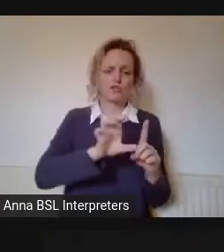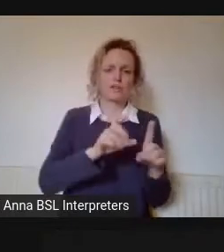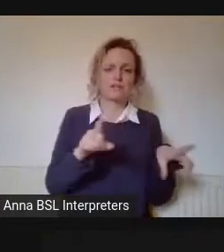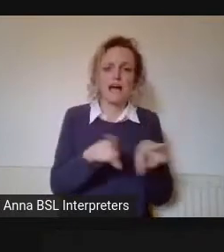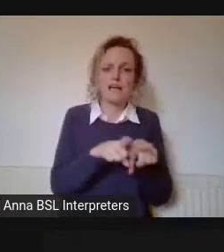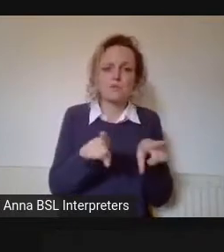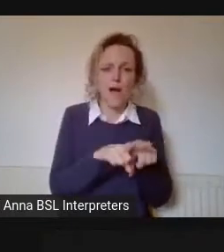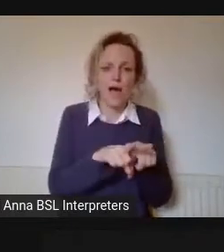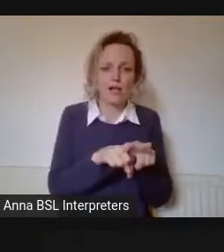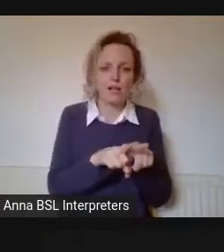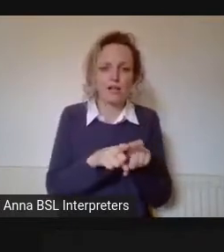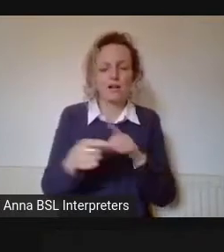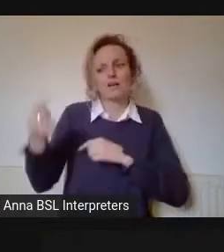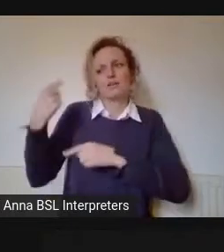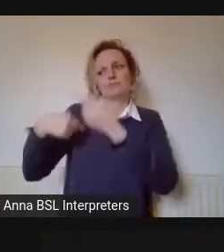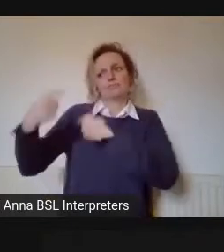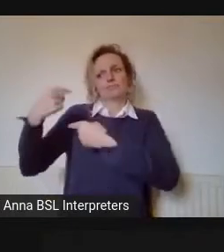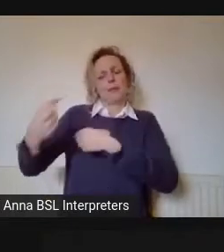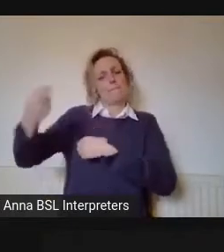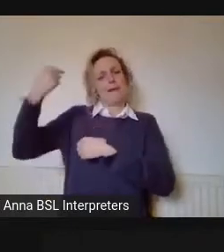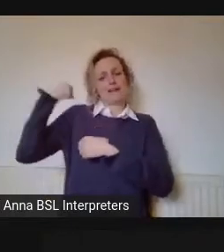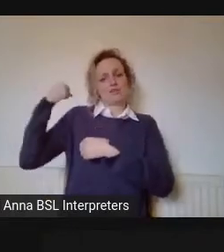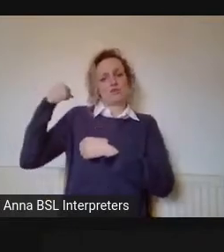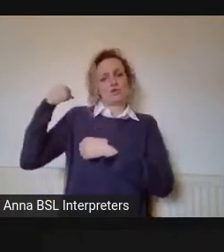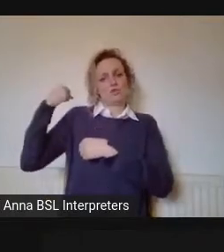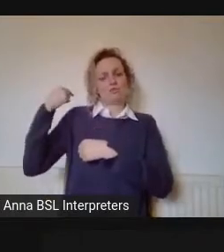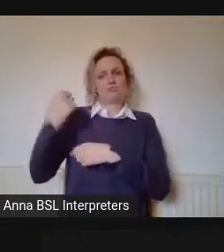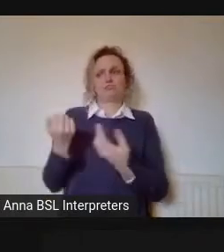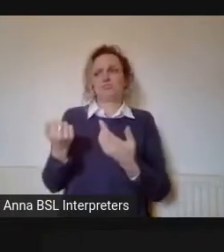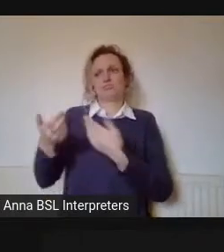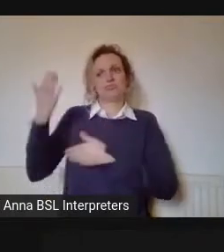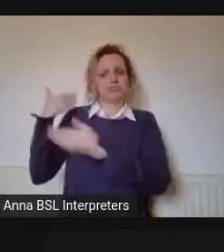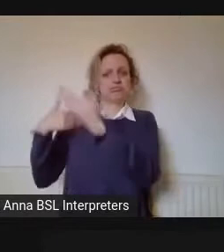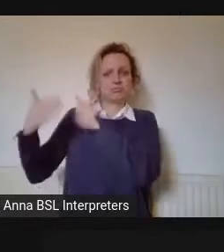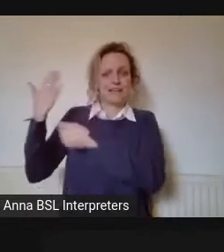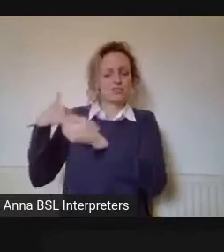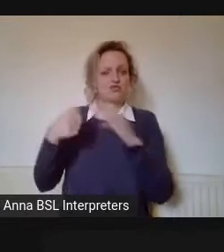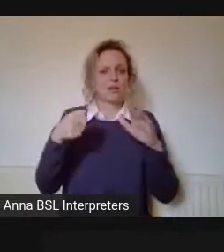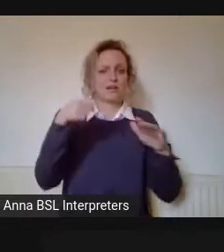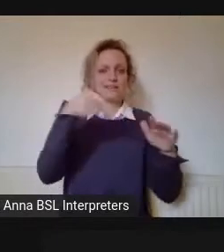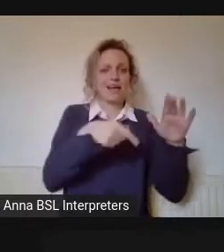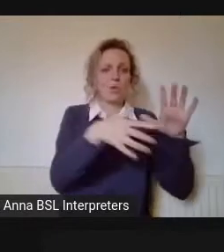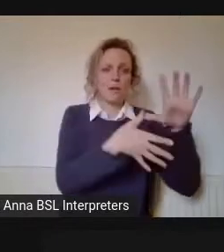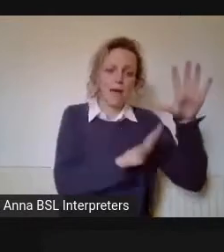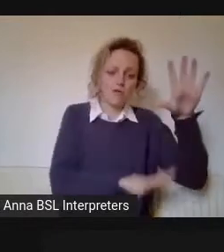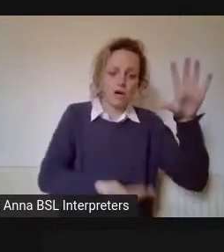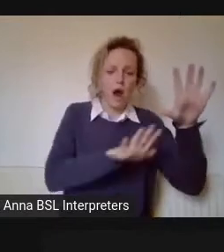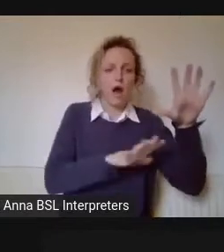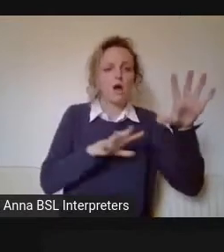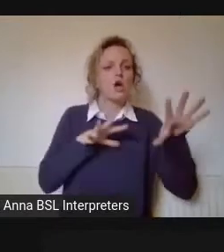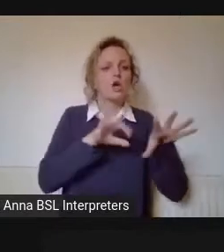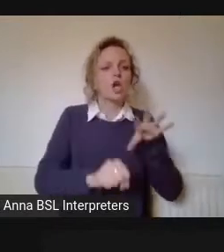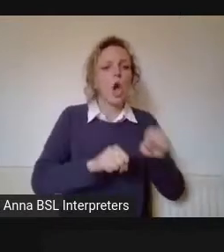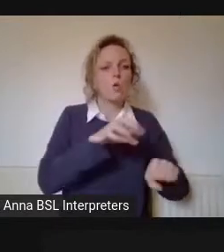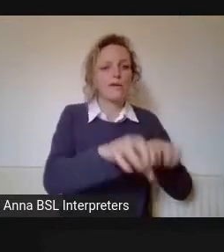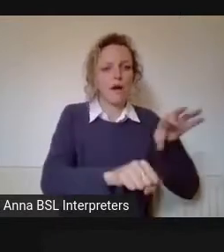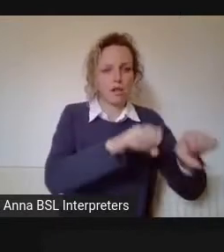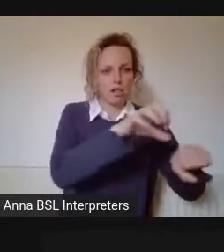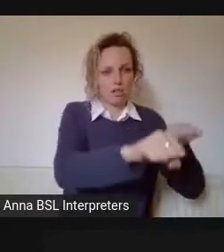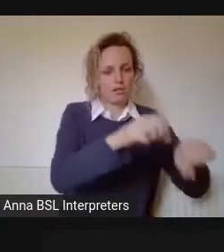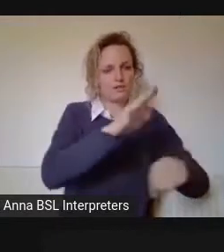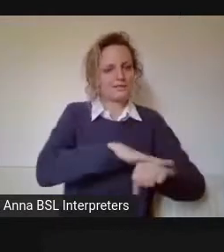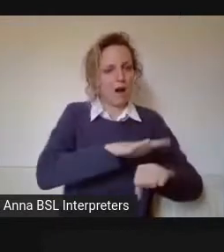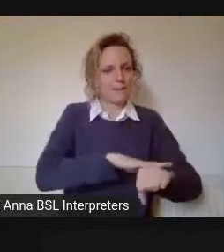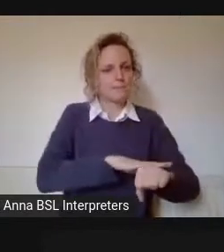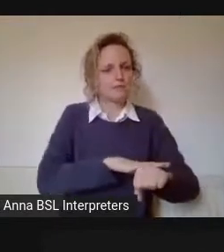it dates back to colonial times and to the colonization of Latin America. And, you know,